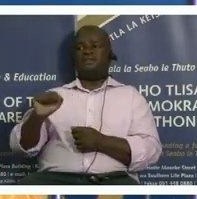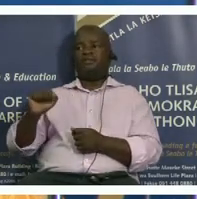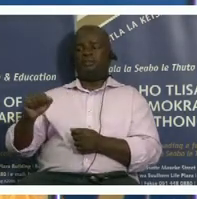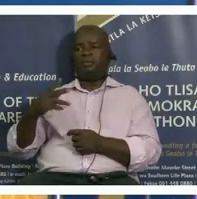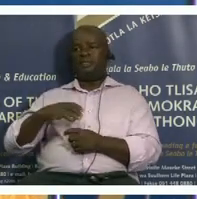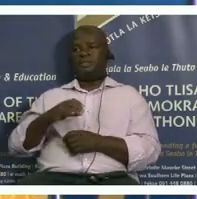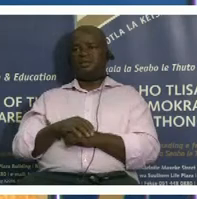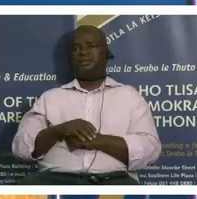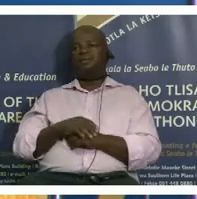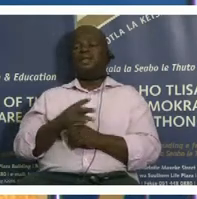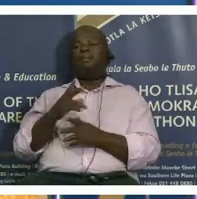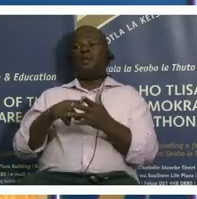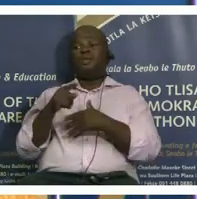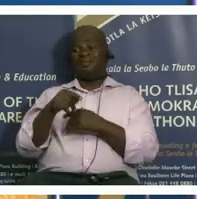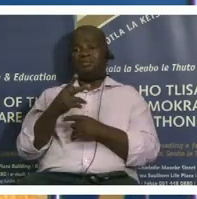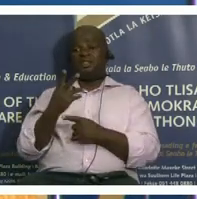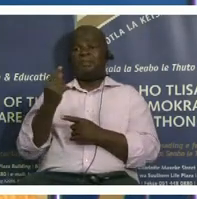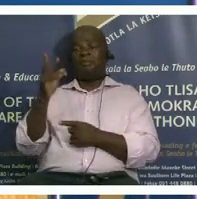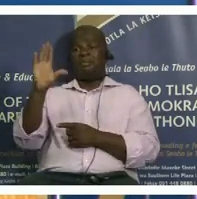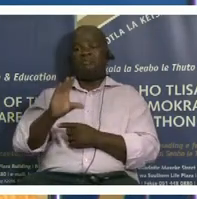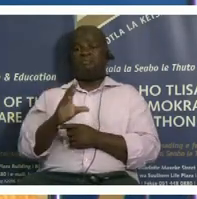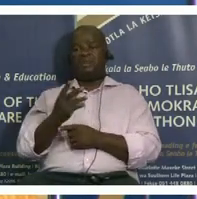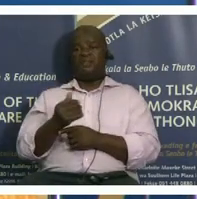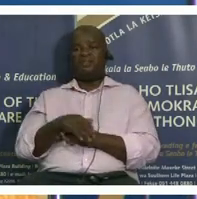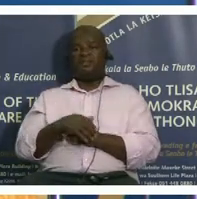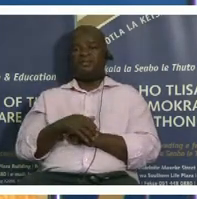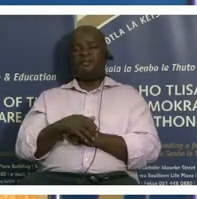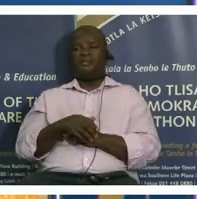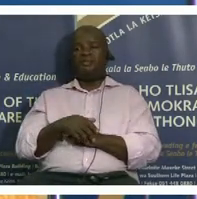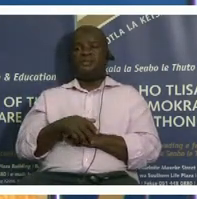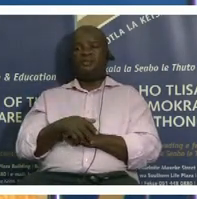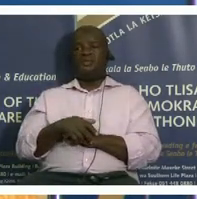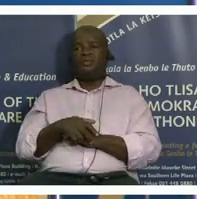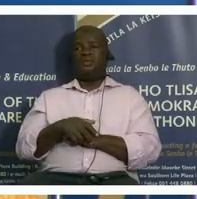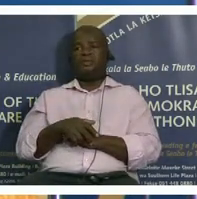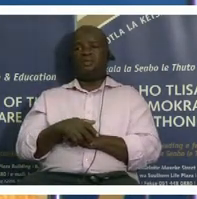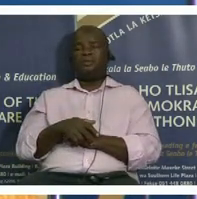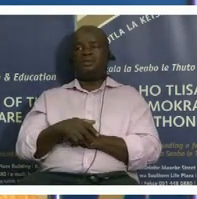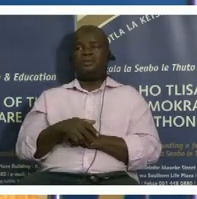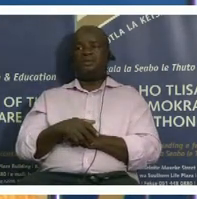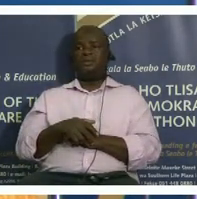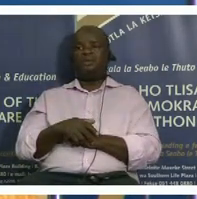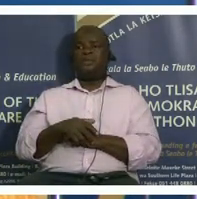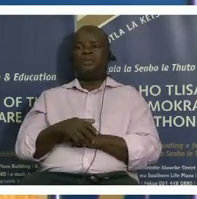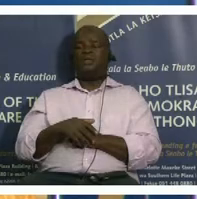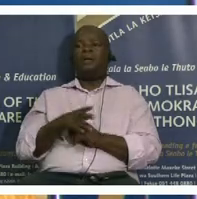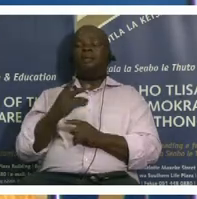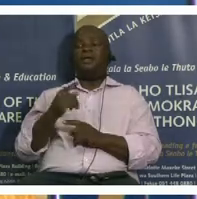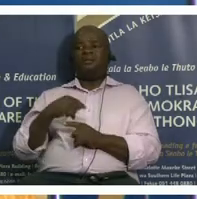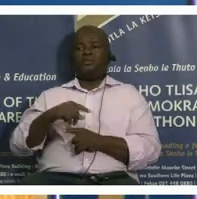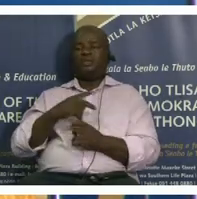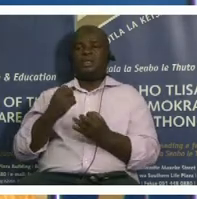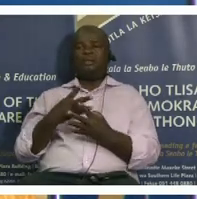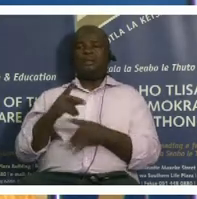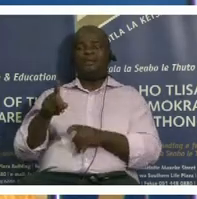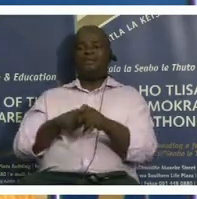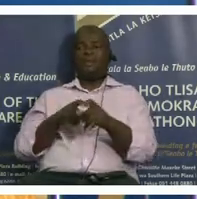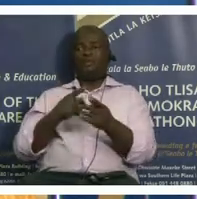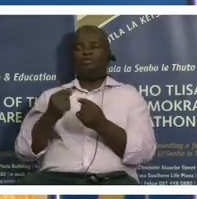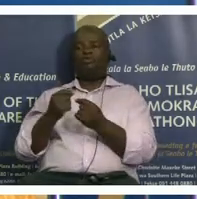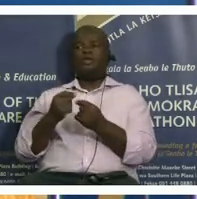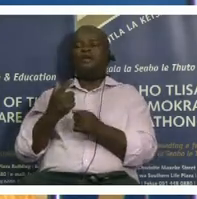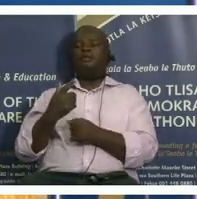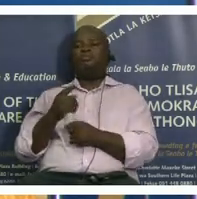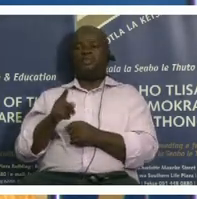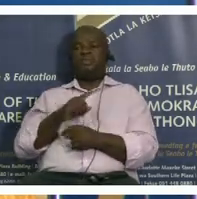allocated for this project, but we do not do what we're supposed to do, so that we